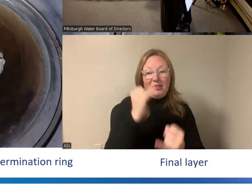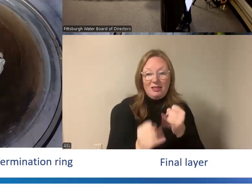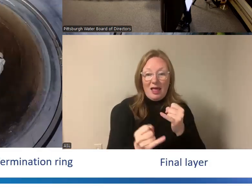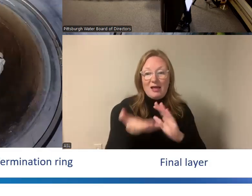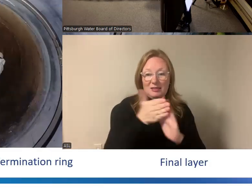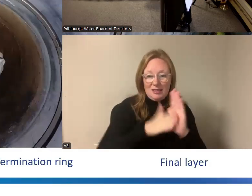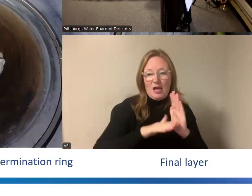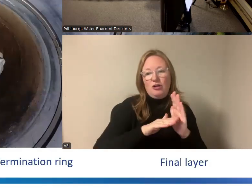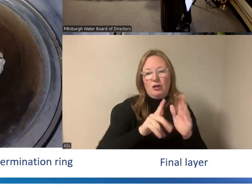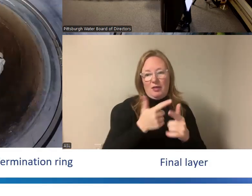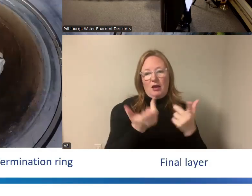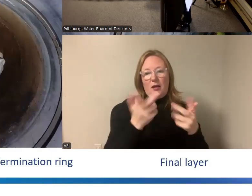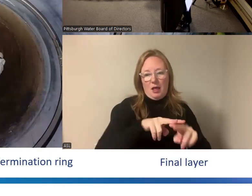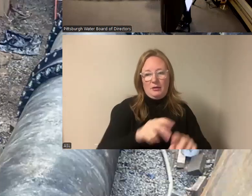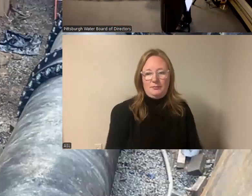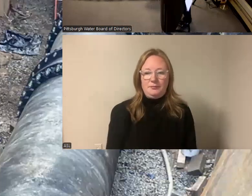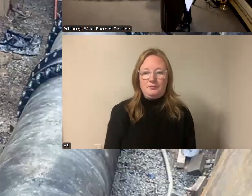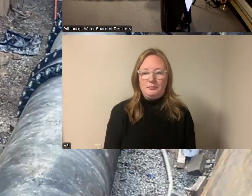applied.